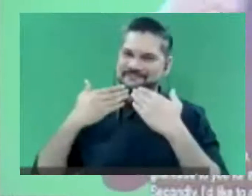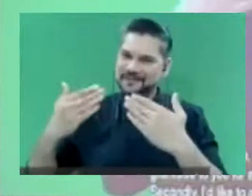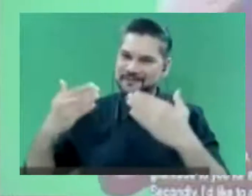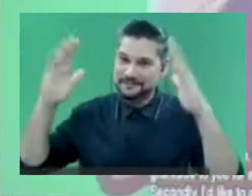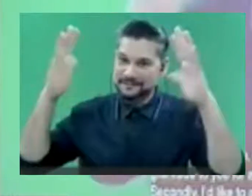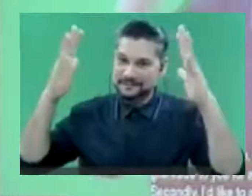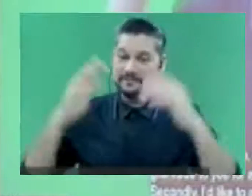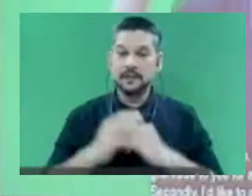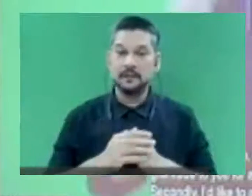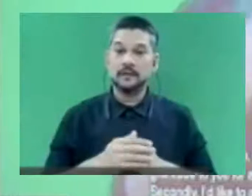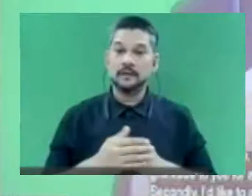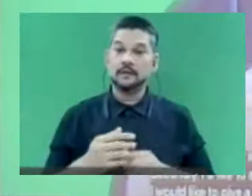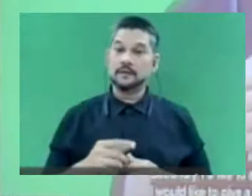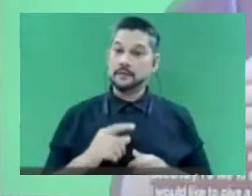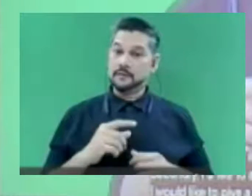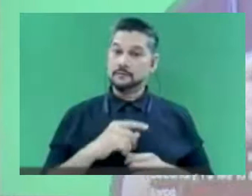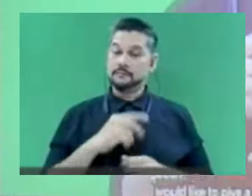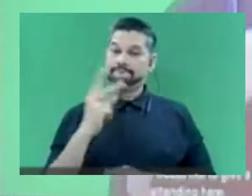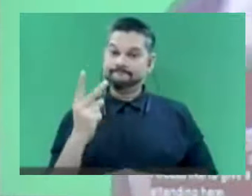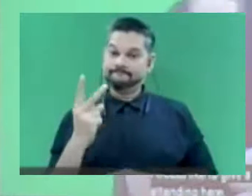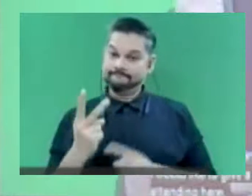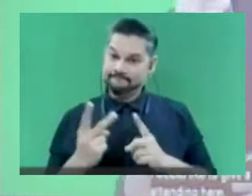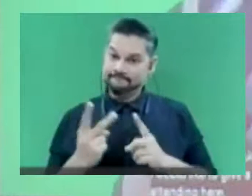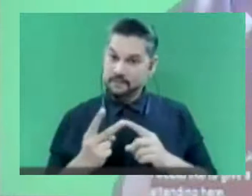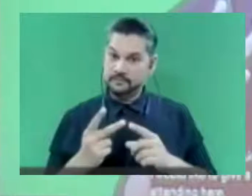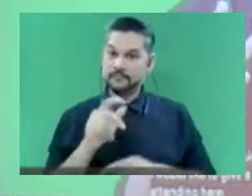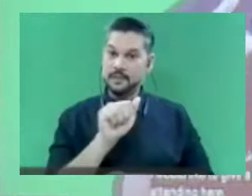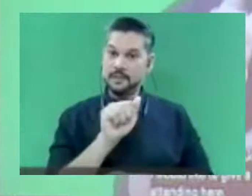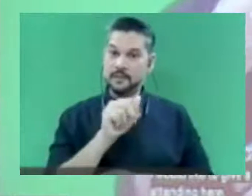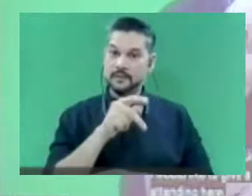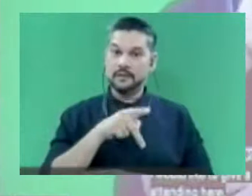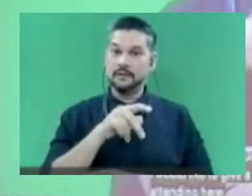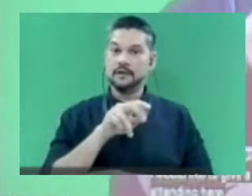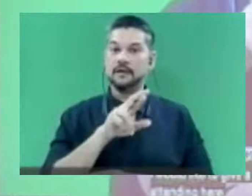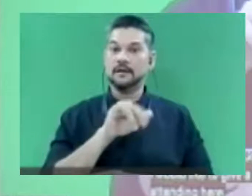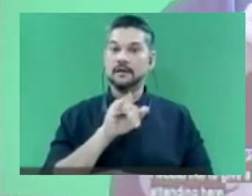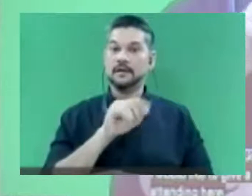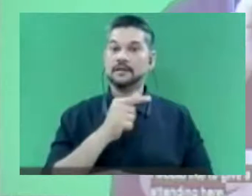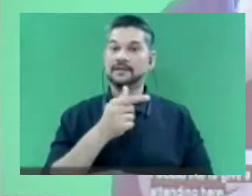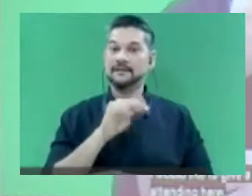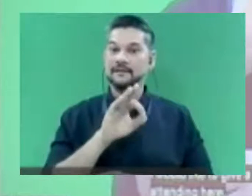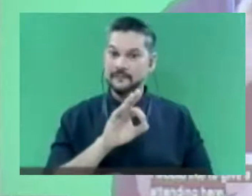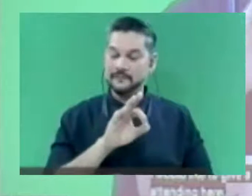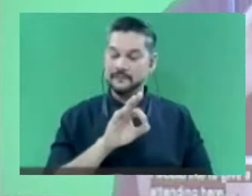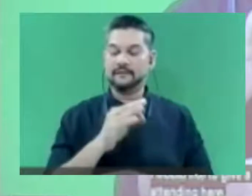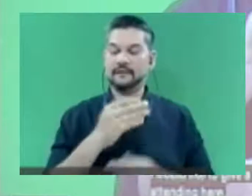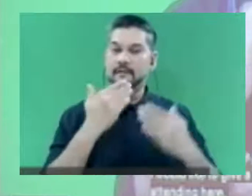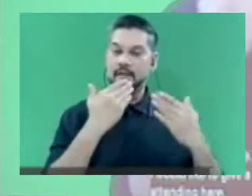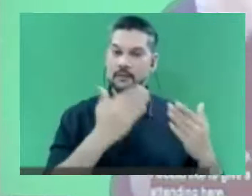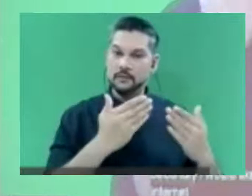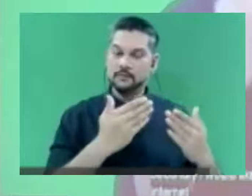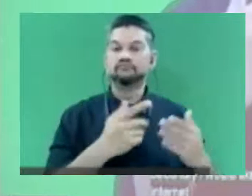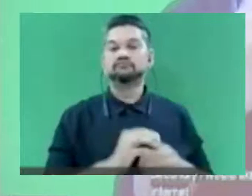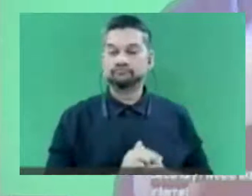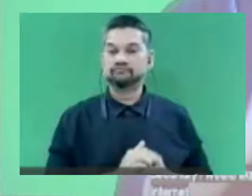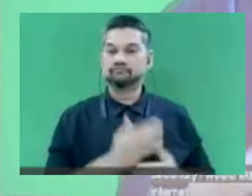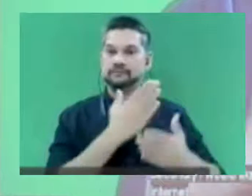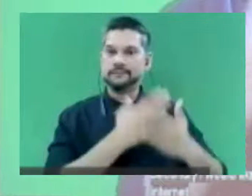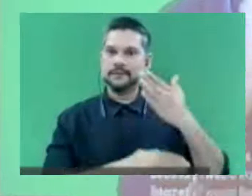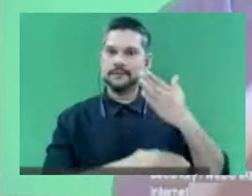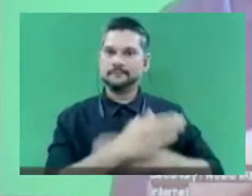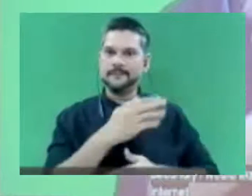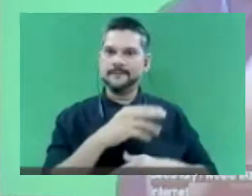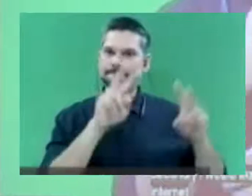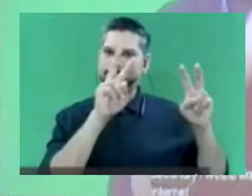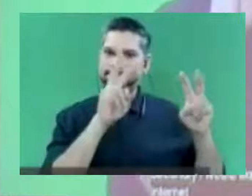APrIGF and School of Internet Governance for considering disability one of the most important issues in this